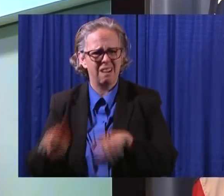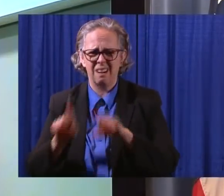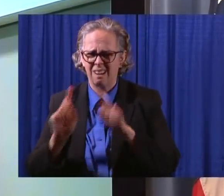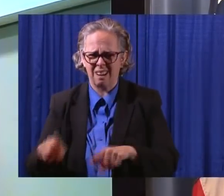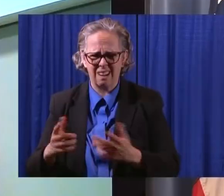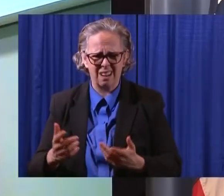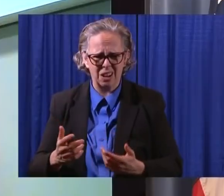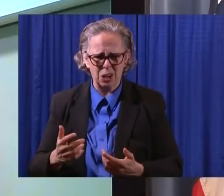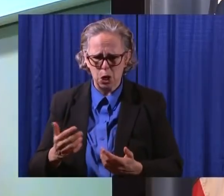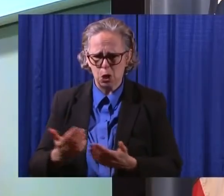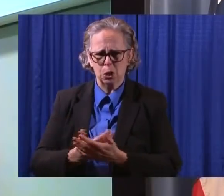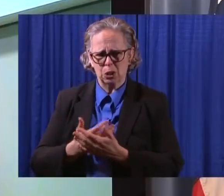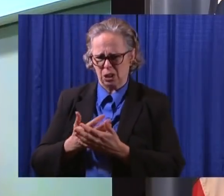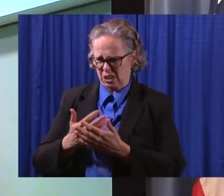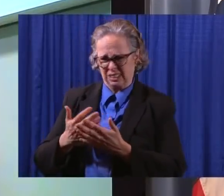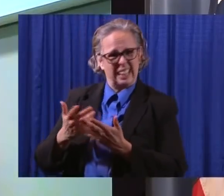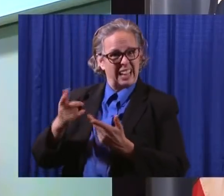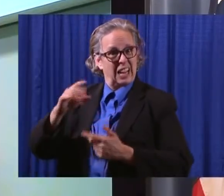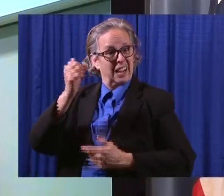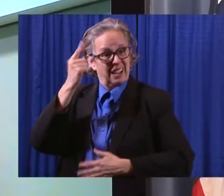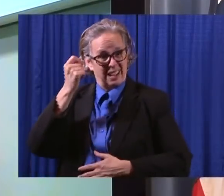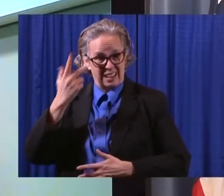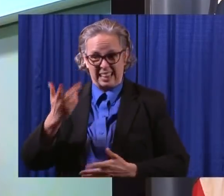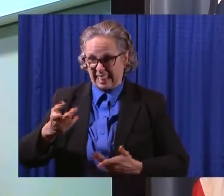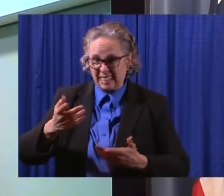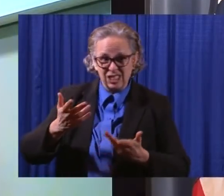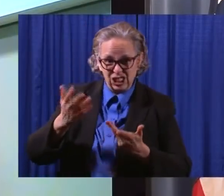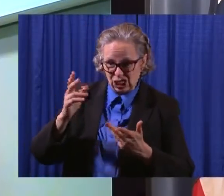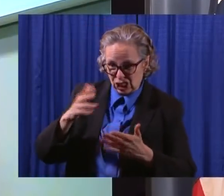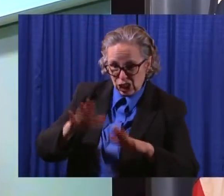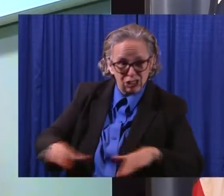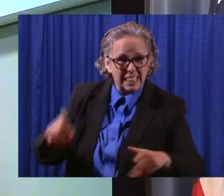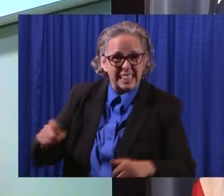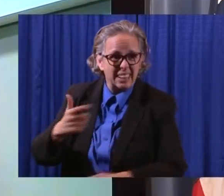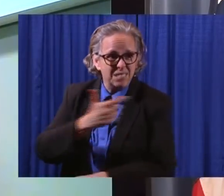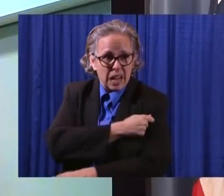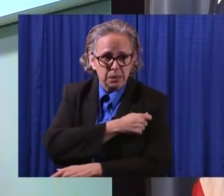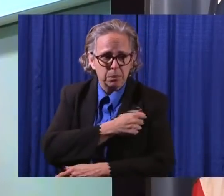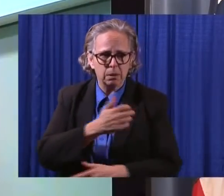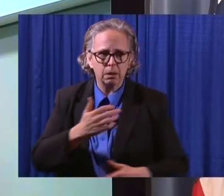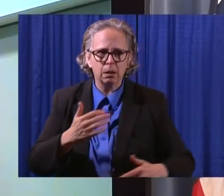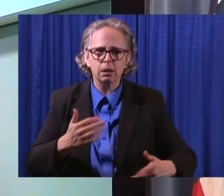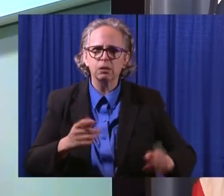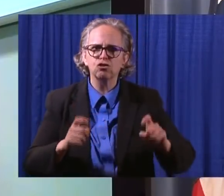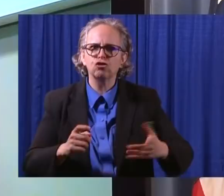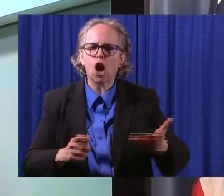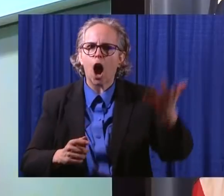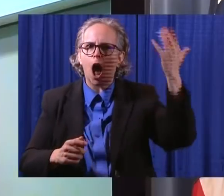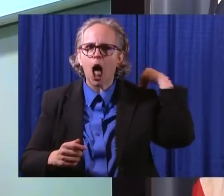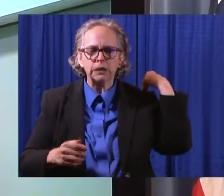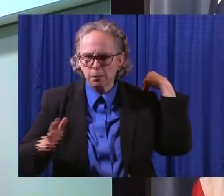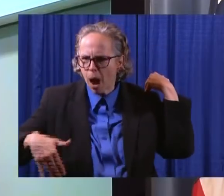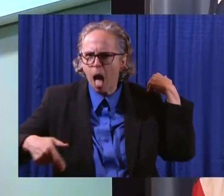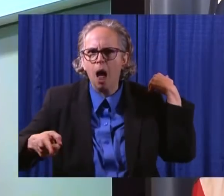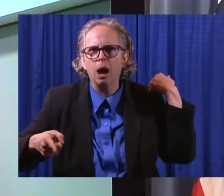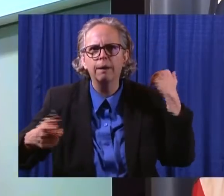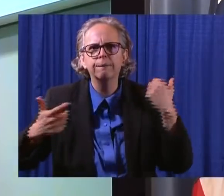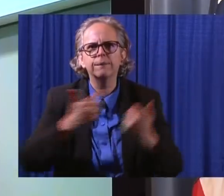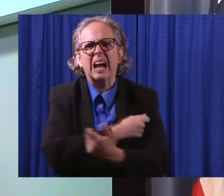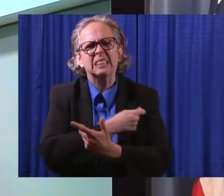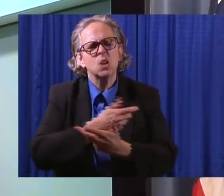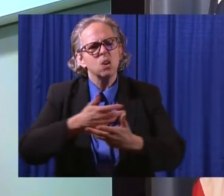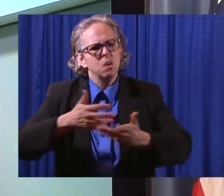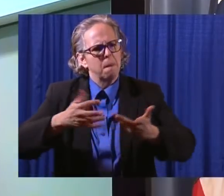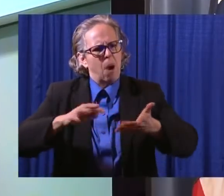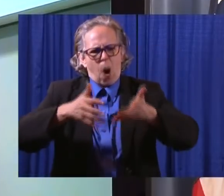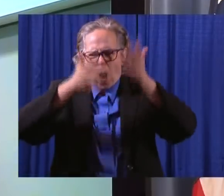we are trying to catch up from the children that have not had them in the previous months. We need to start thinking creatively about